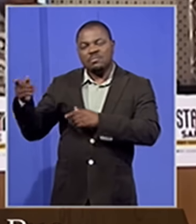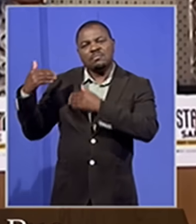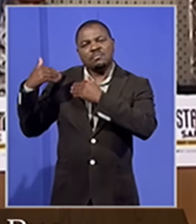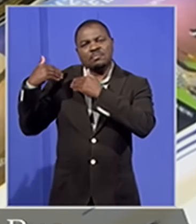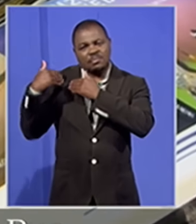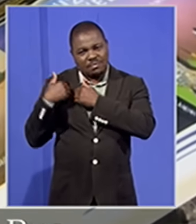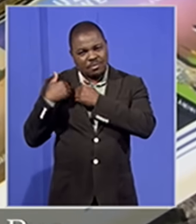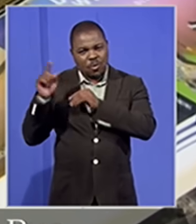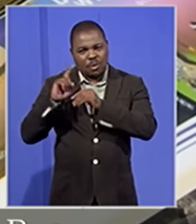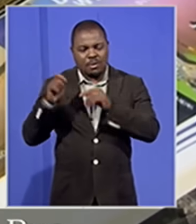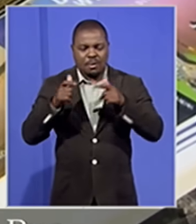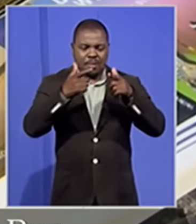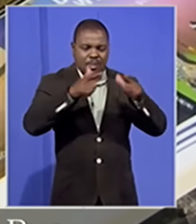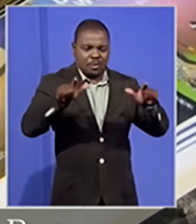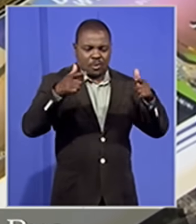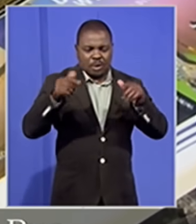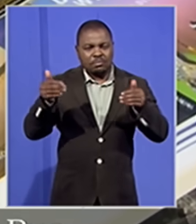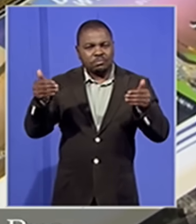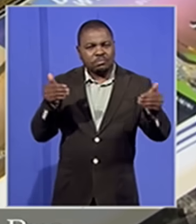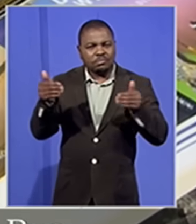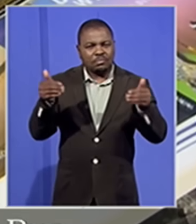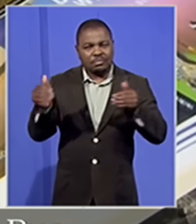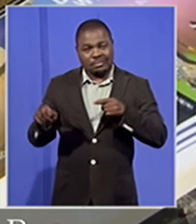ba dipuo kaofela.